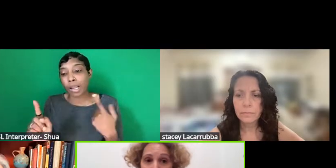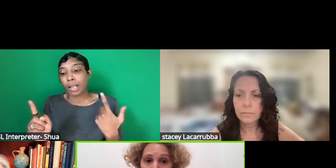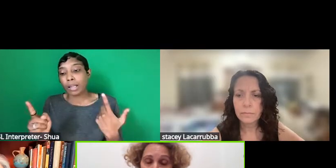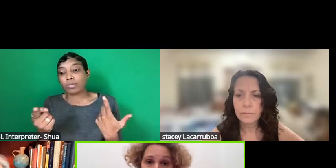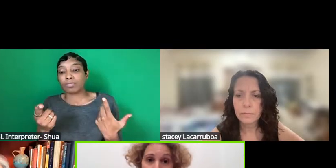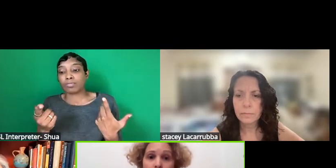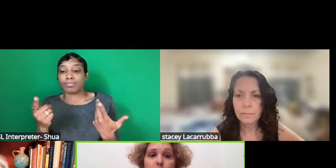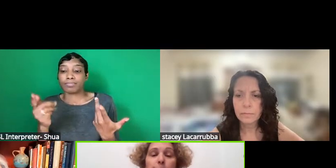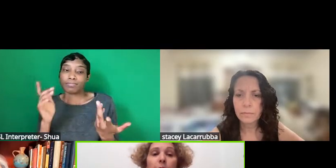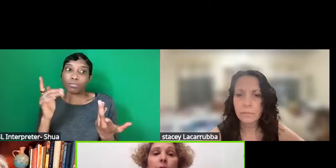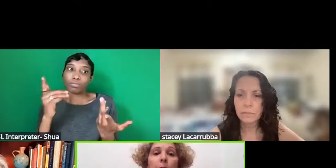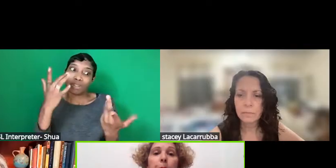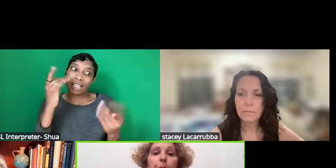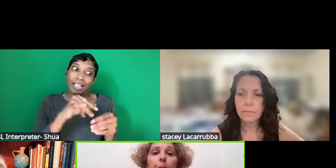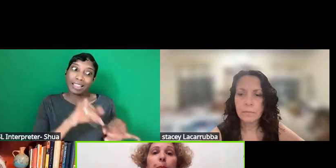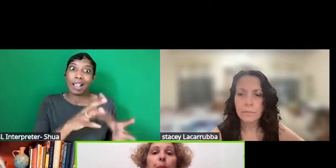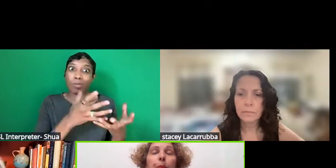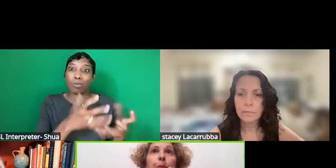our container or bowl.